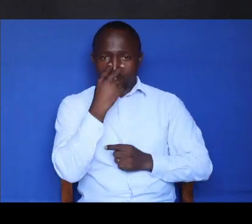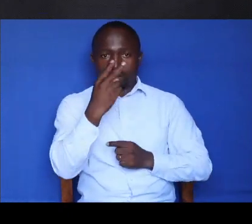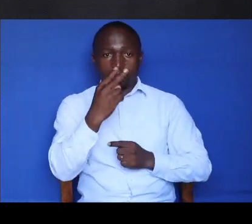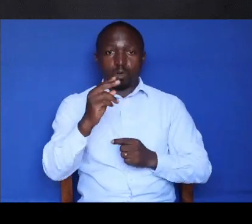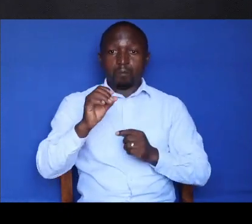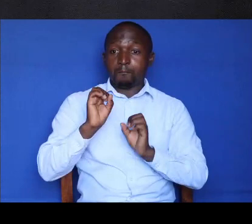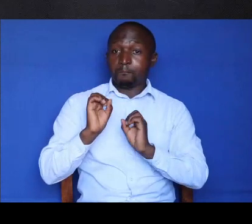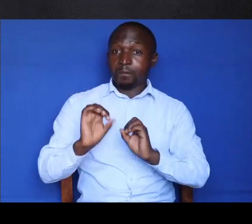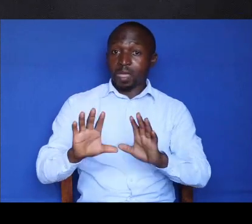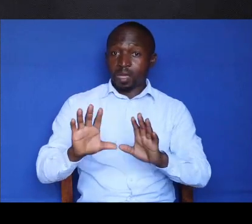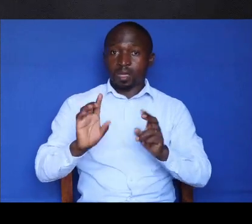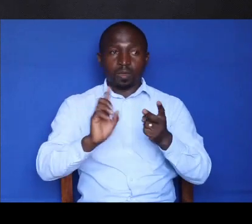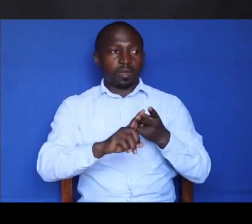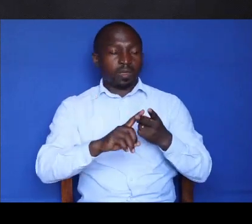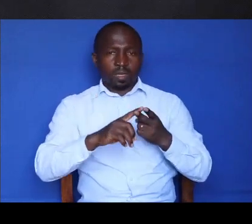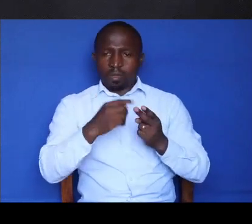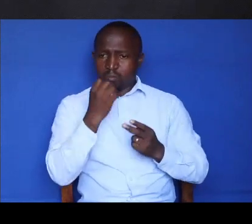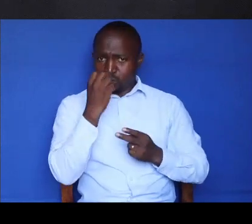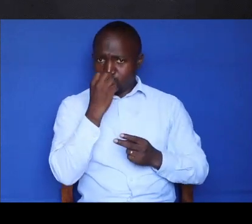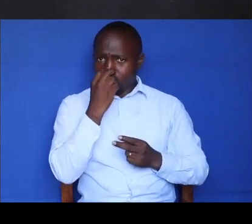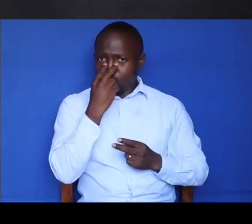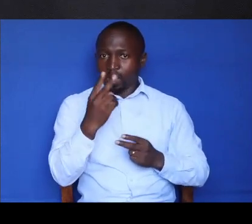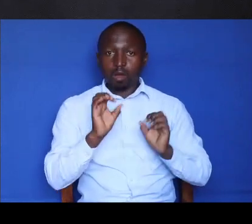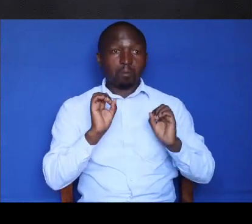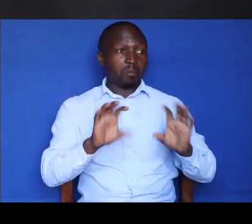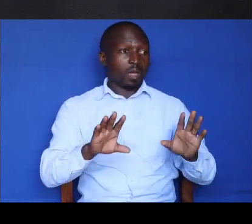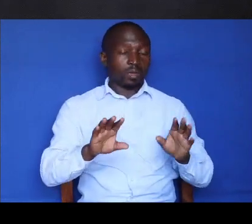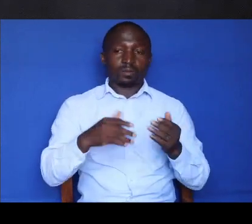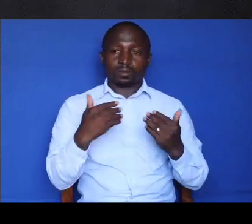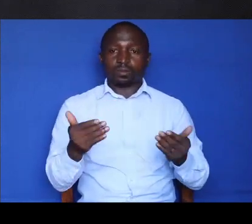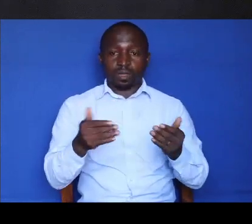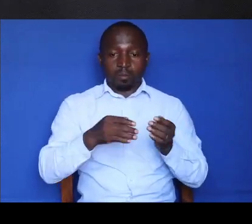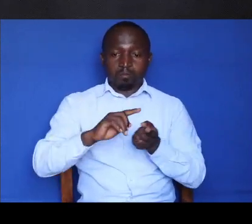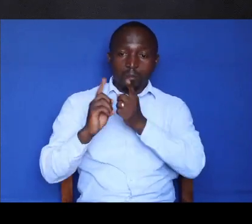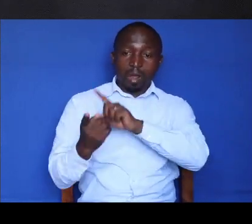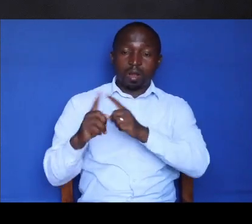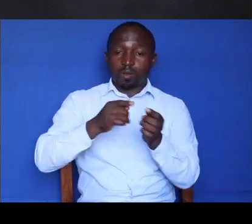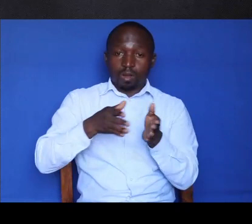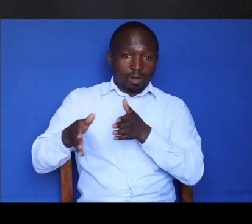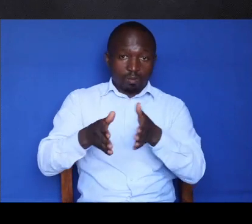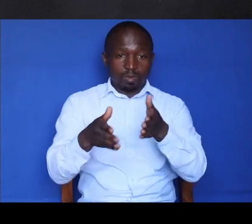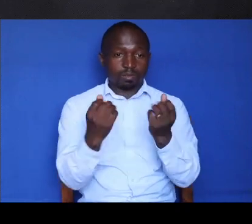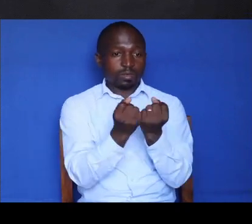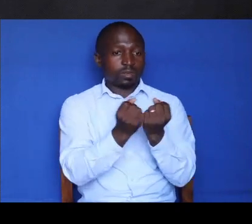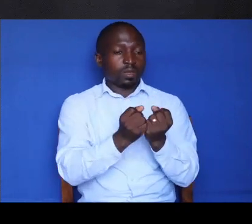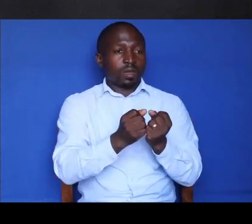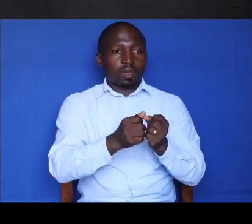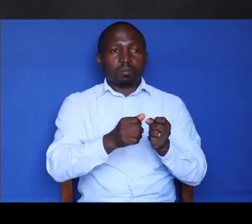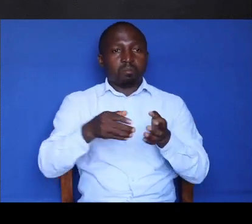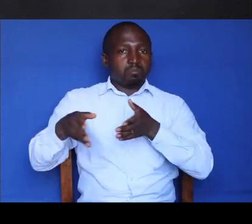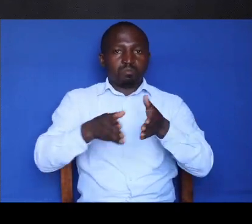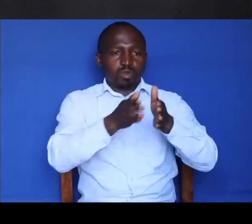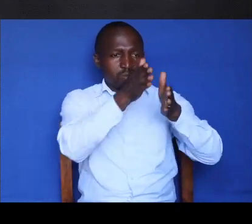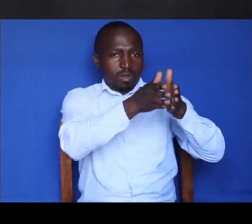appearance, new physical appearance. So river rejuvenation commonly influences river profile by